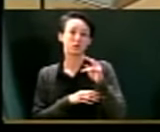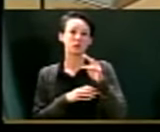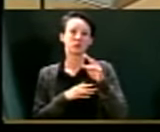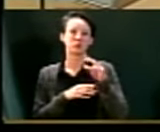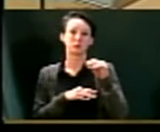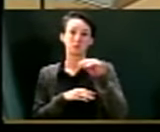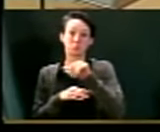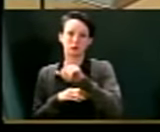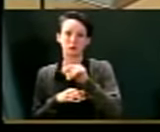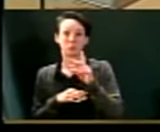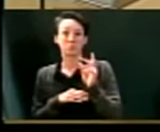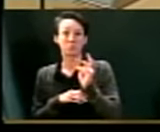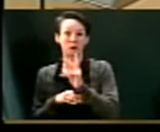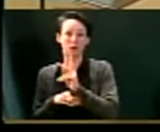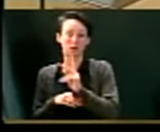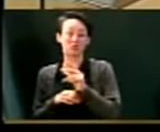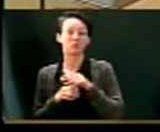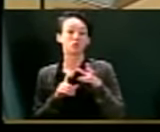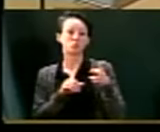Knox County Schools